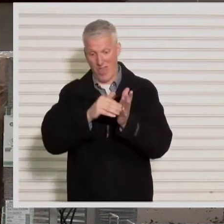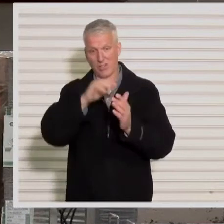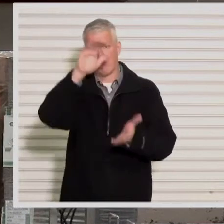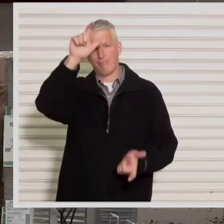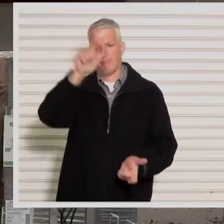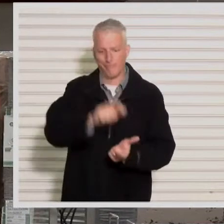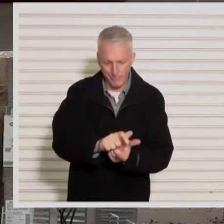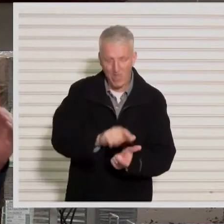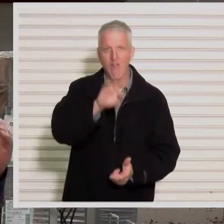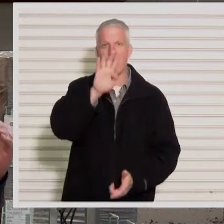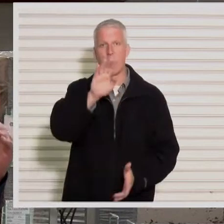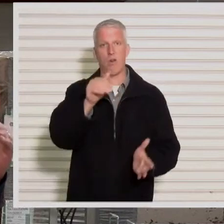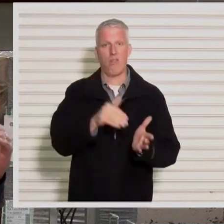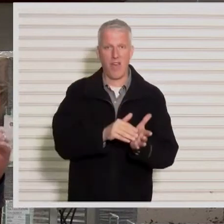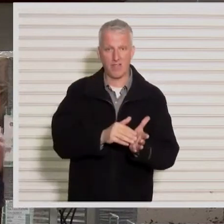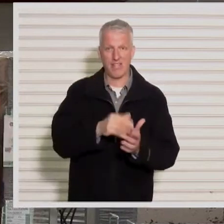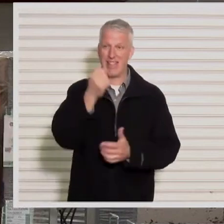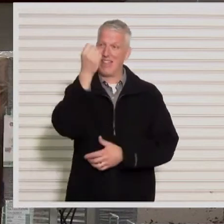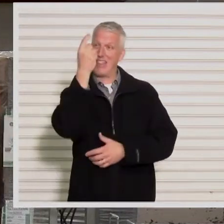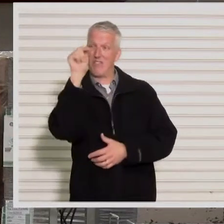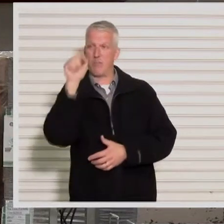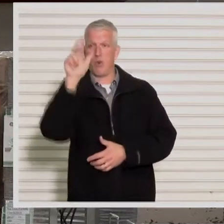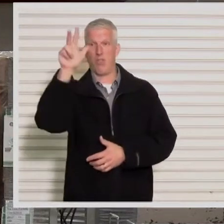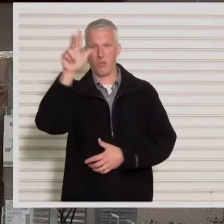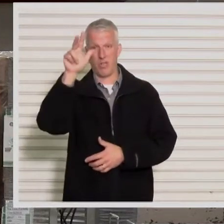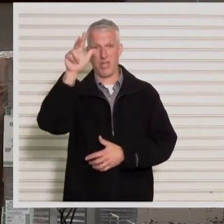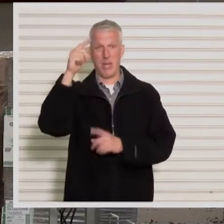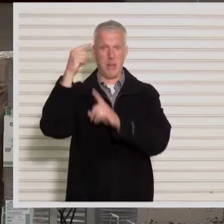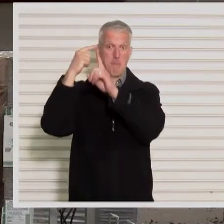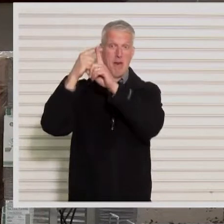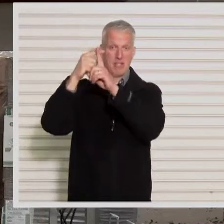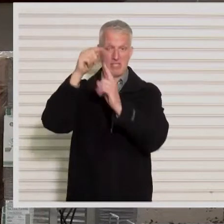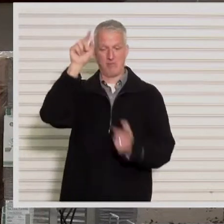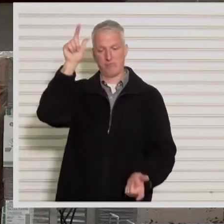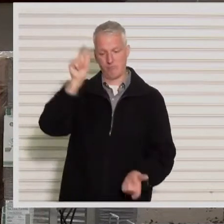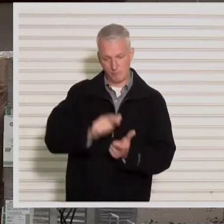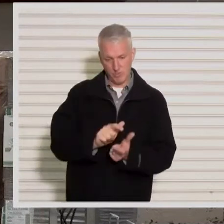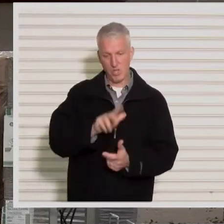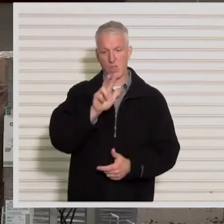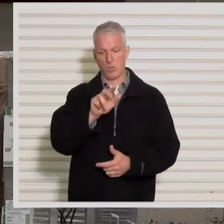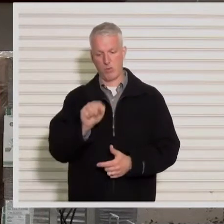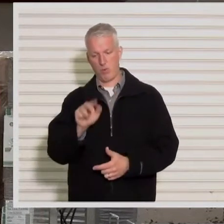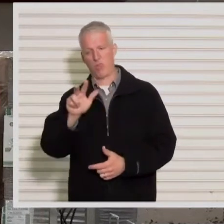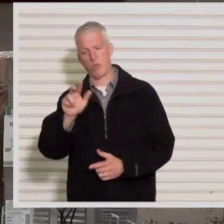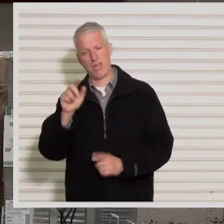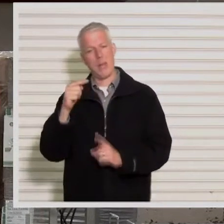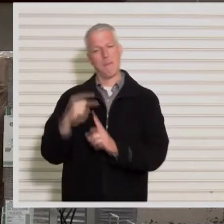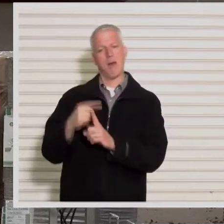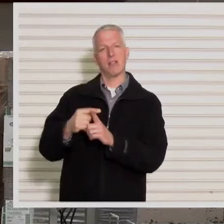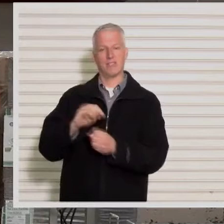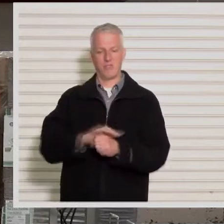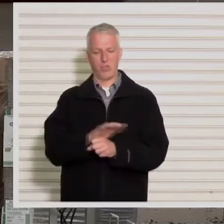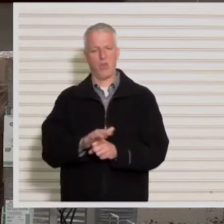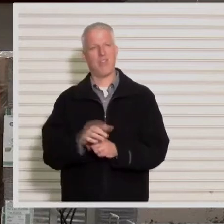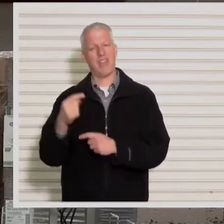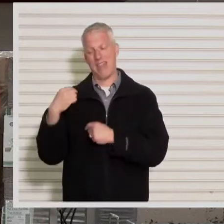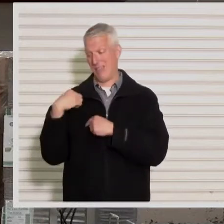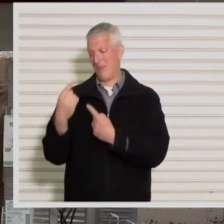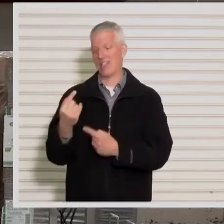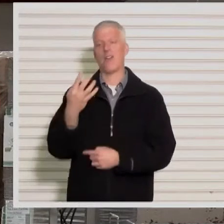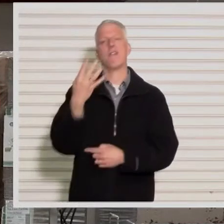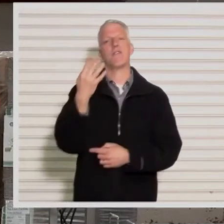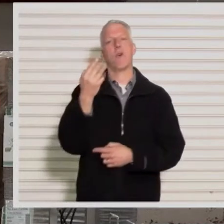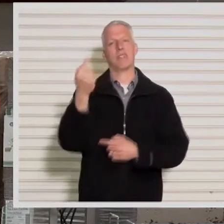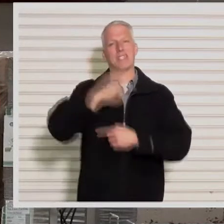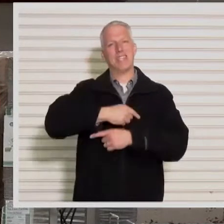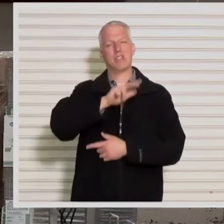4,000. 11.3% positivity down to 3.3% positivity. In the last 14